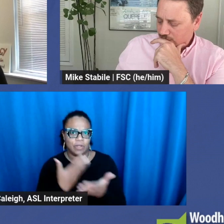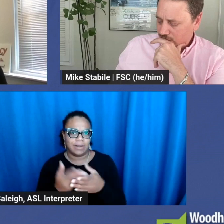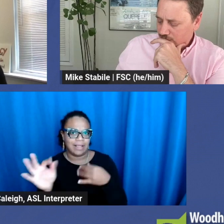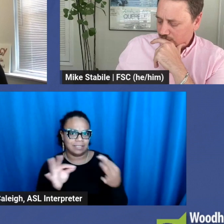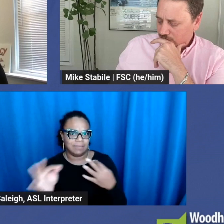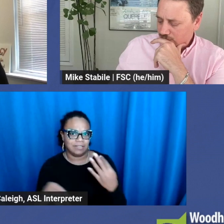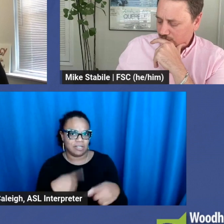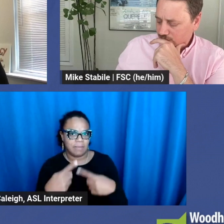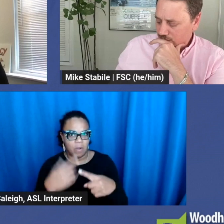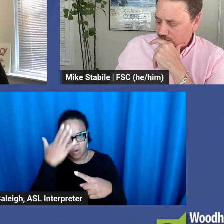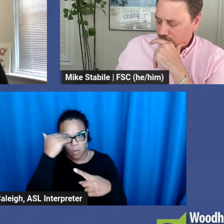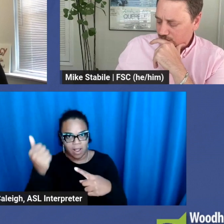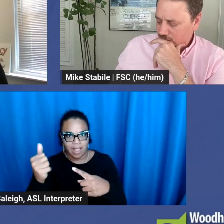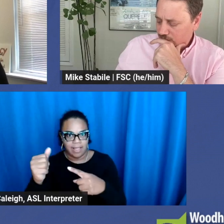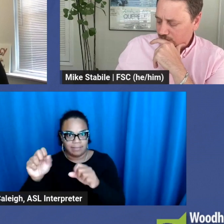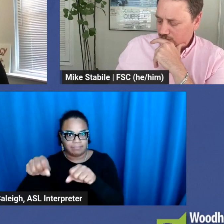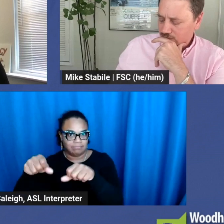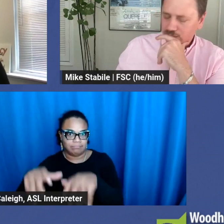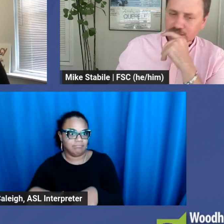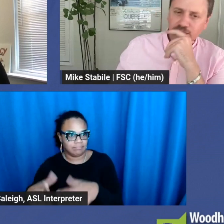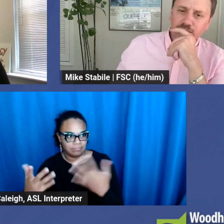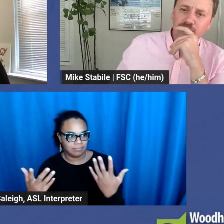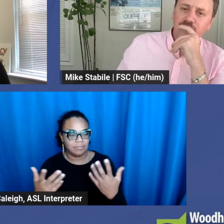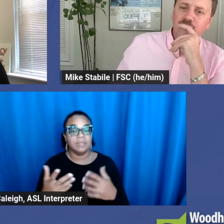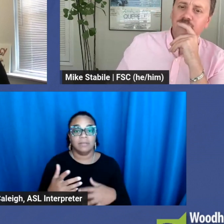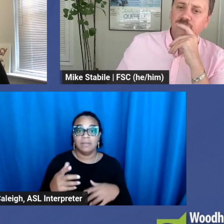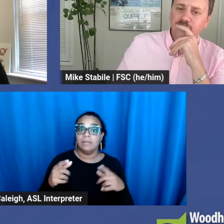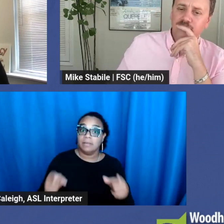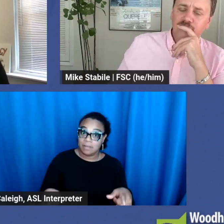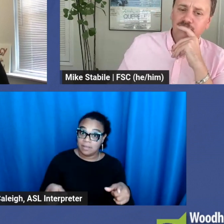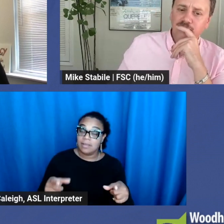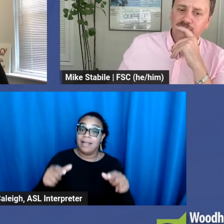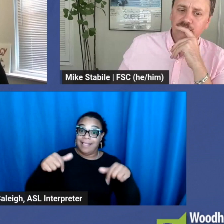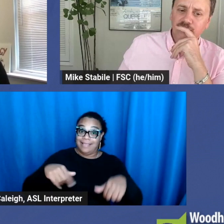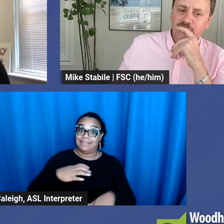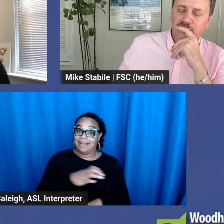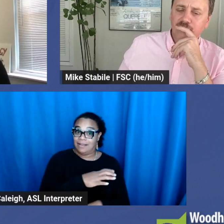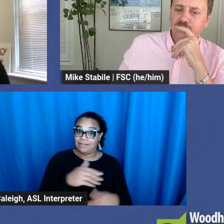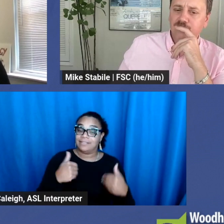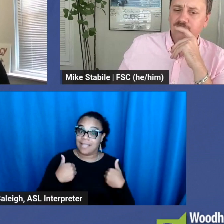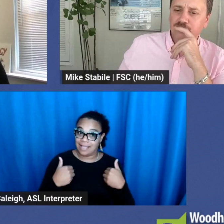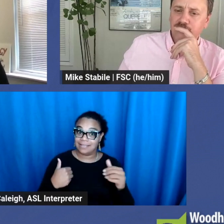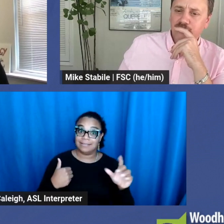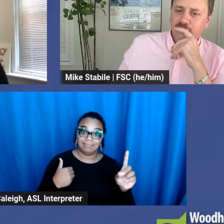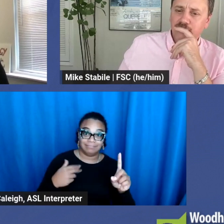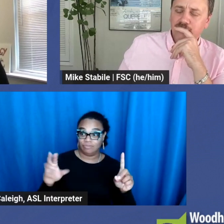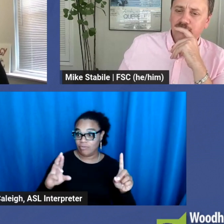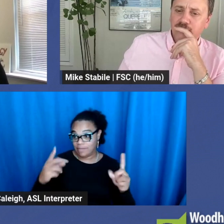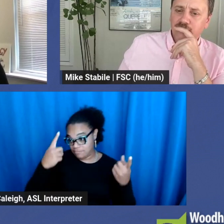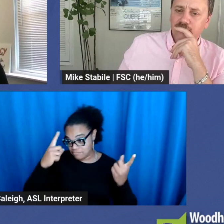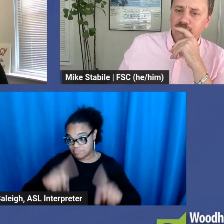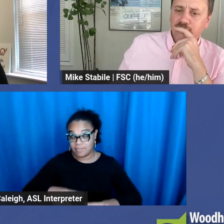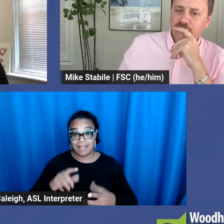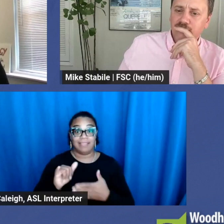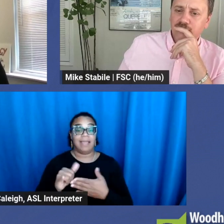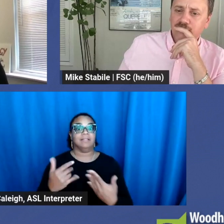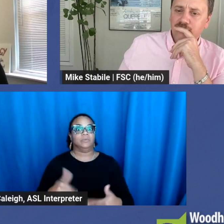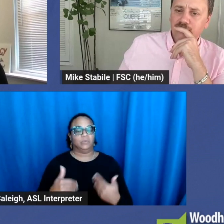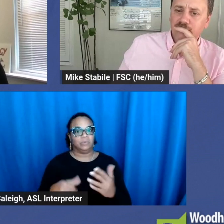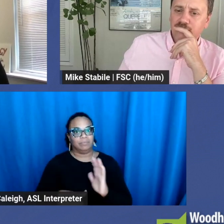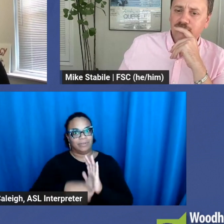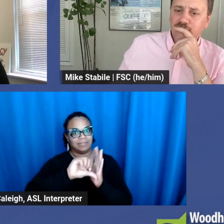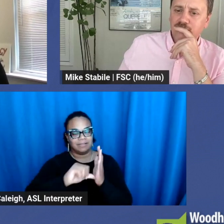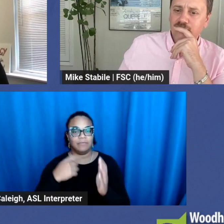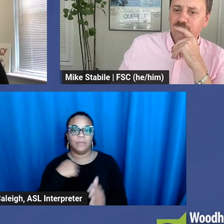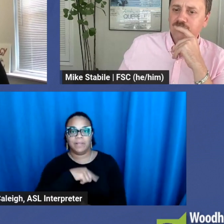something that there's bipartisan consensus, and in this Congress that is saying something that we need to have. We need to have legislation in place that gives everybody a